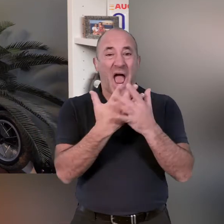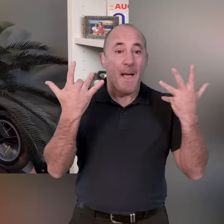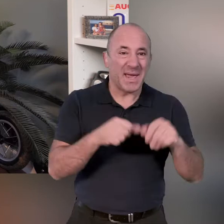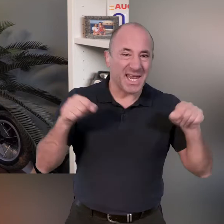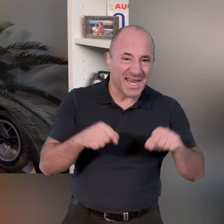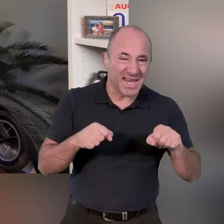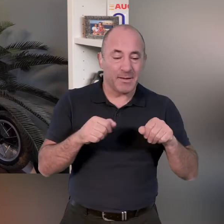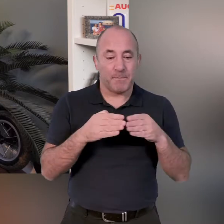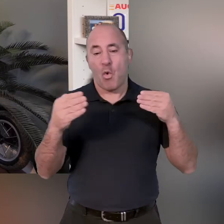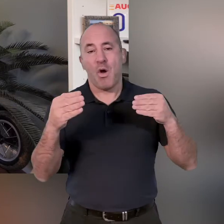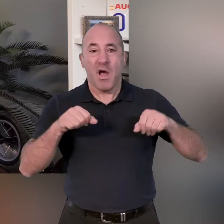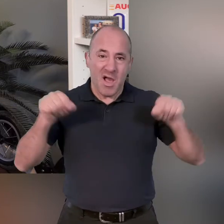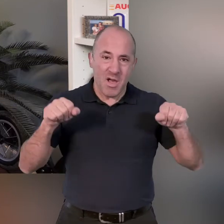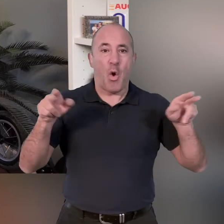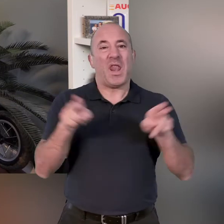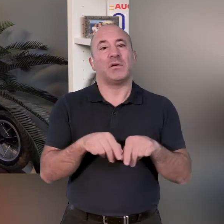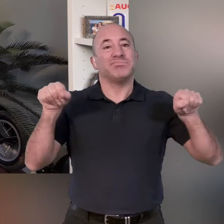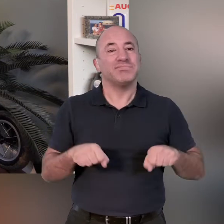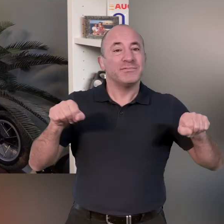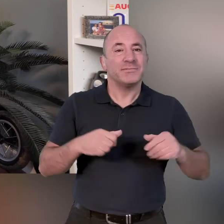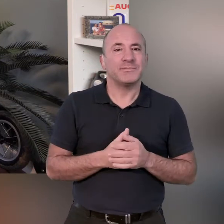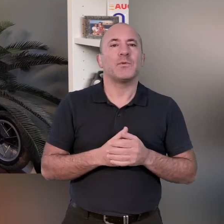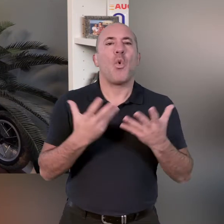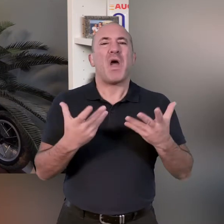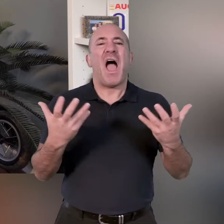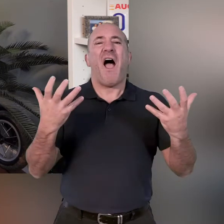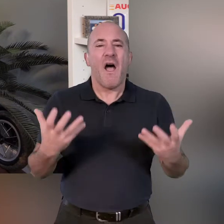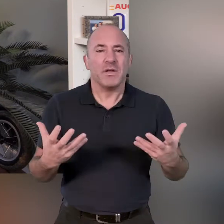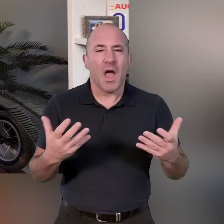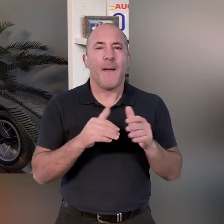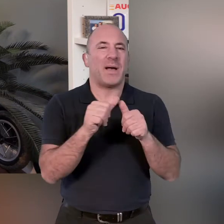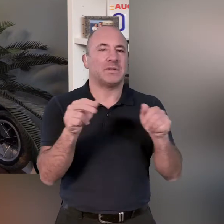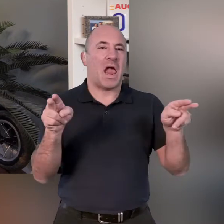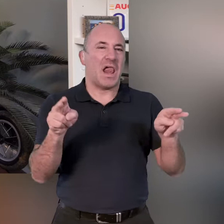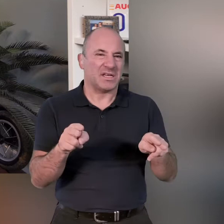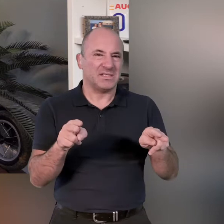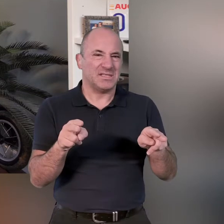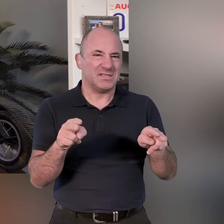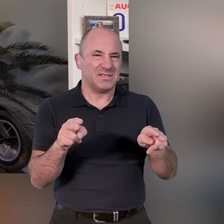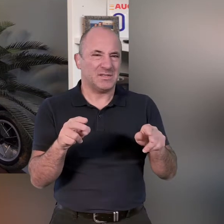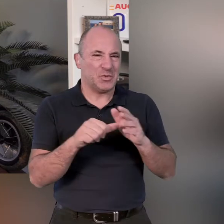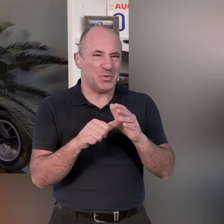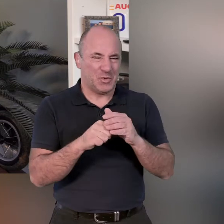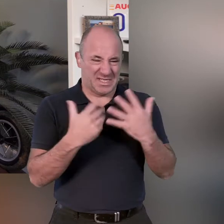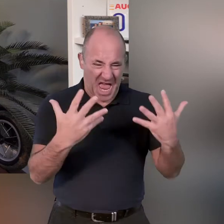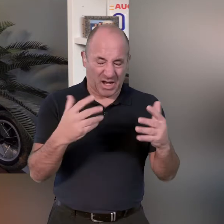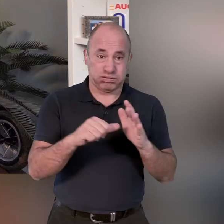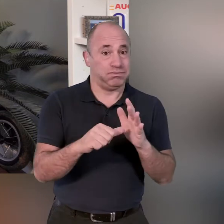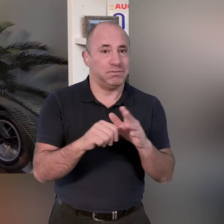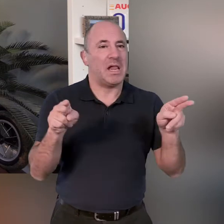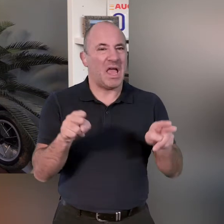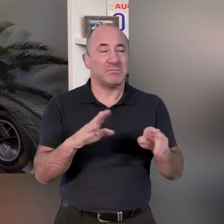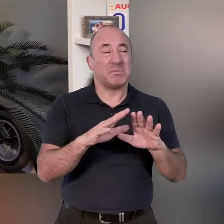the reps as well. So you can do less reps. Usually when you get a heavier weight, you usually do less because you can't, it's too heavy to do 10. So maybe you